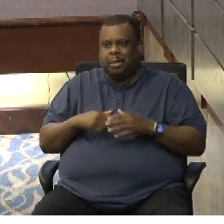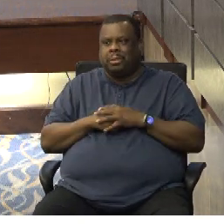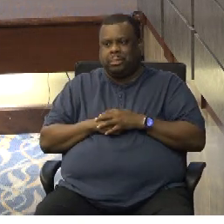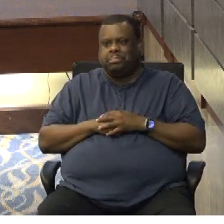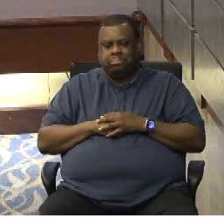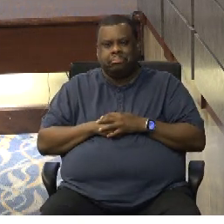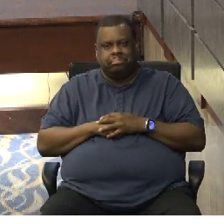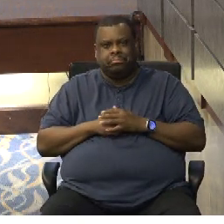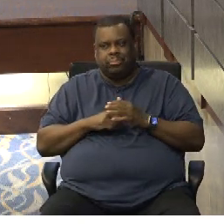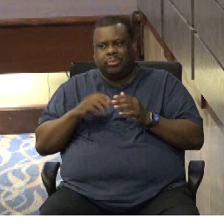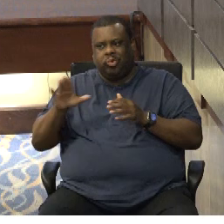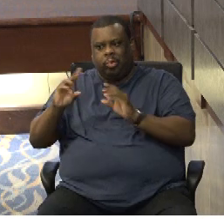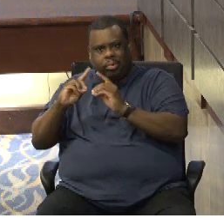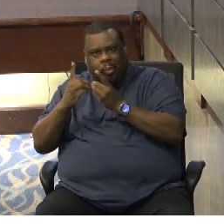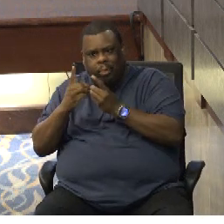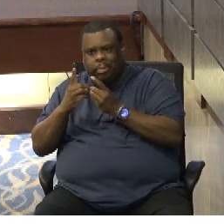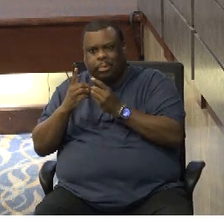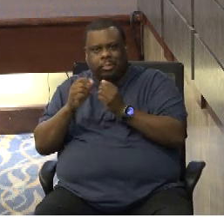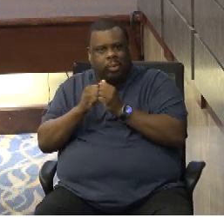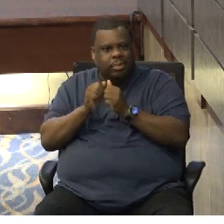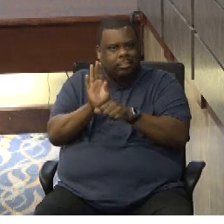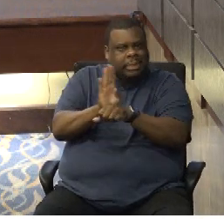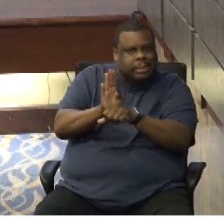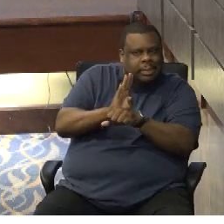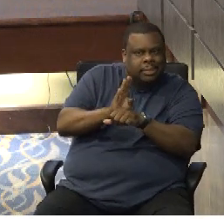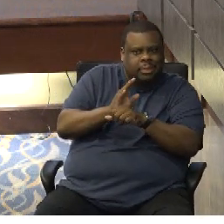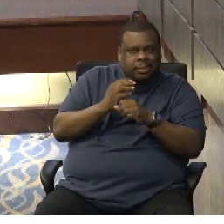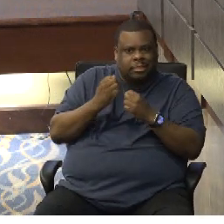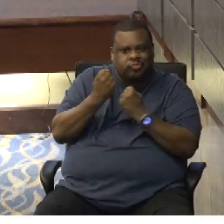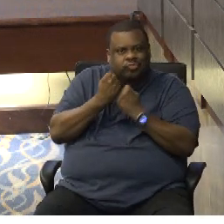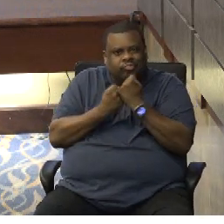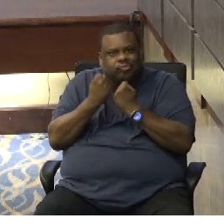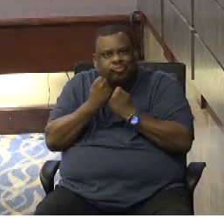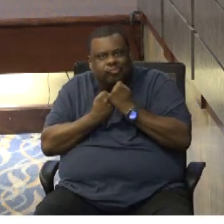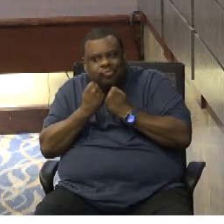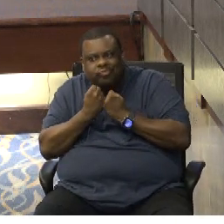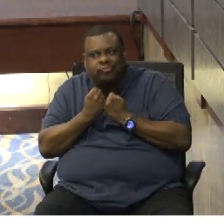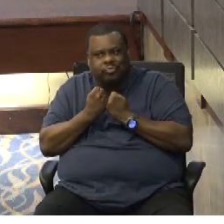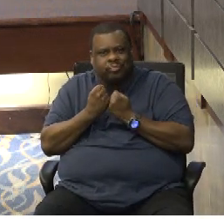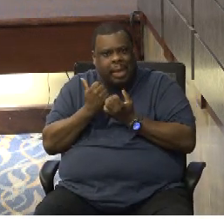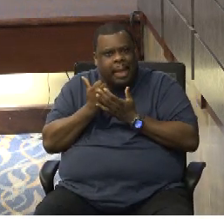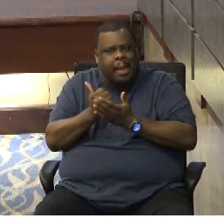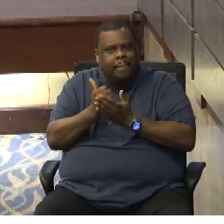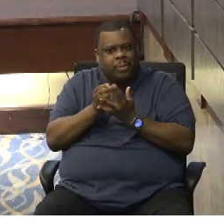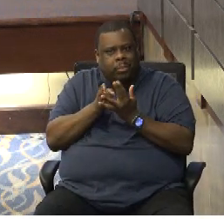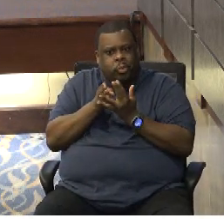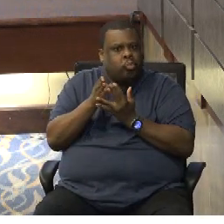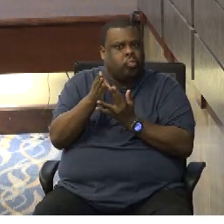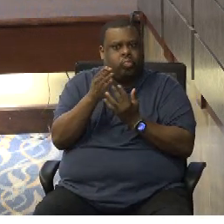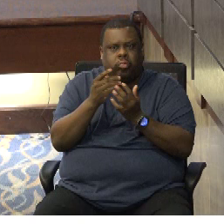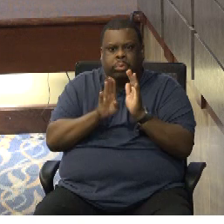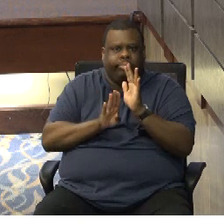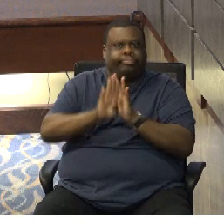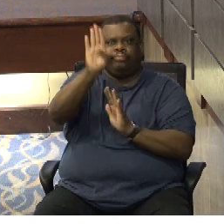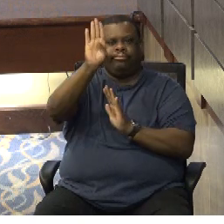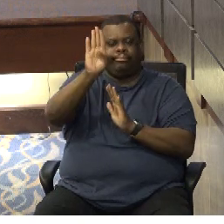your department, Galen, and just bringing in the partners who are able to work with those business owners and help them through that is